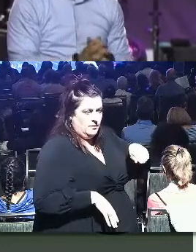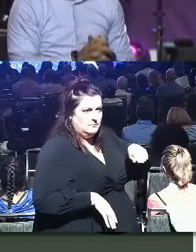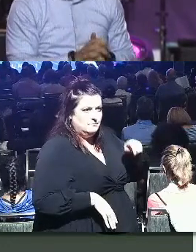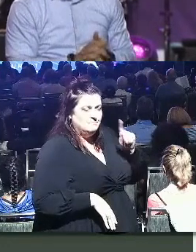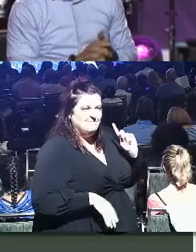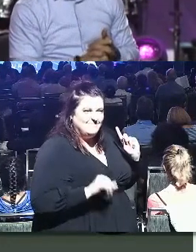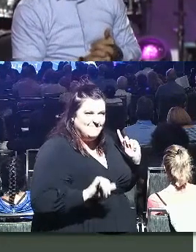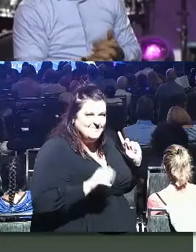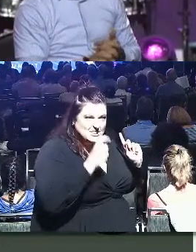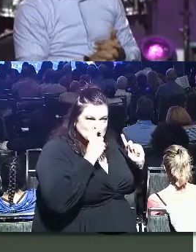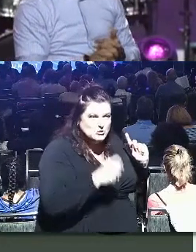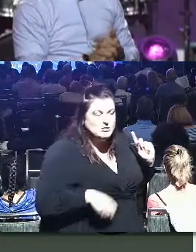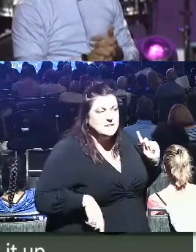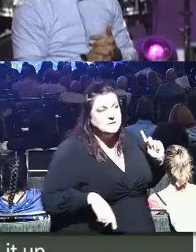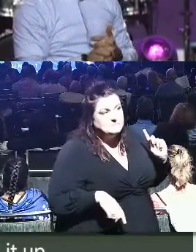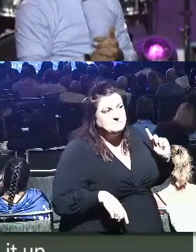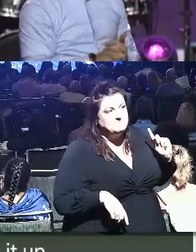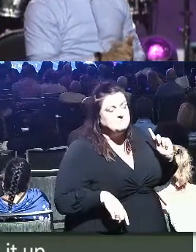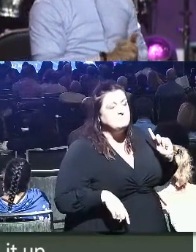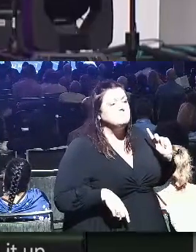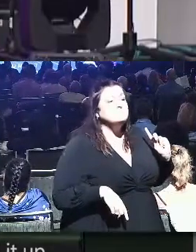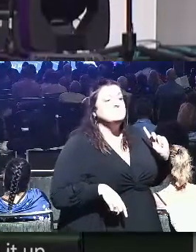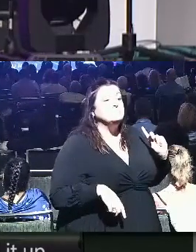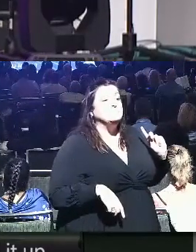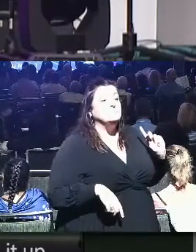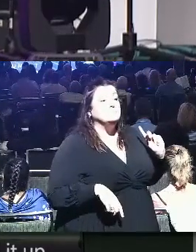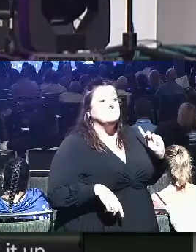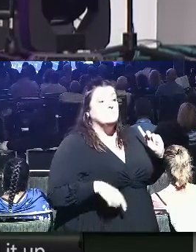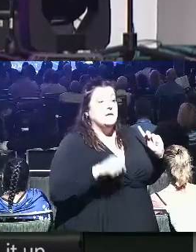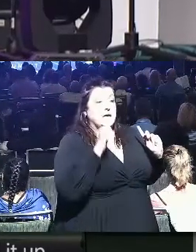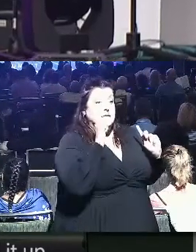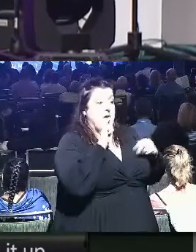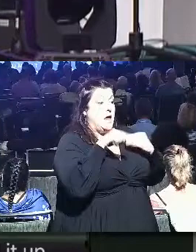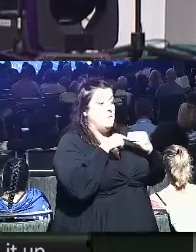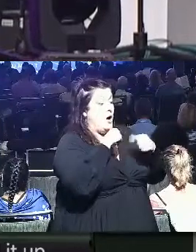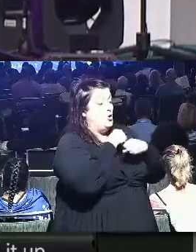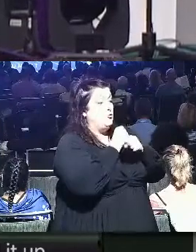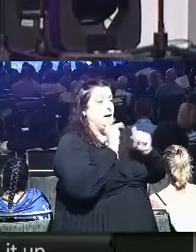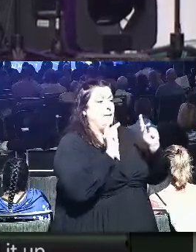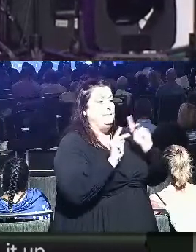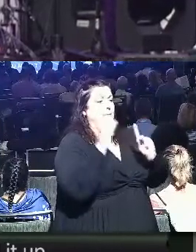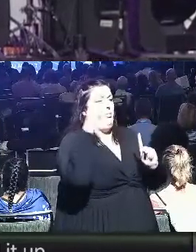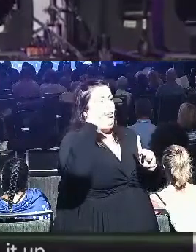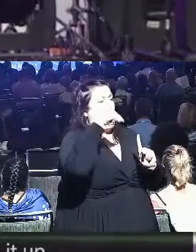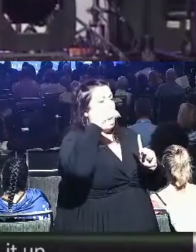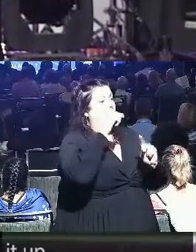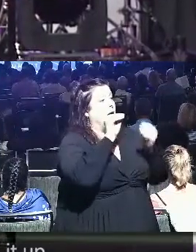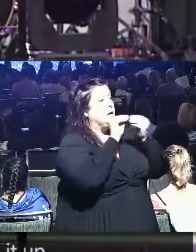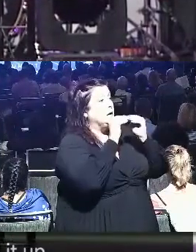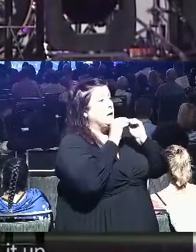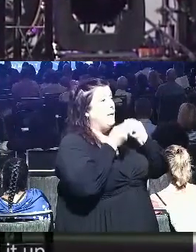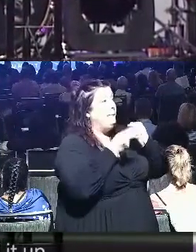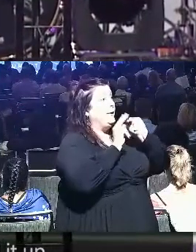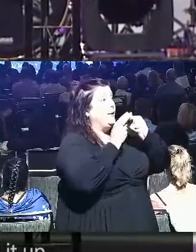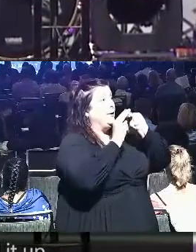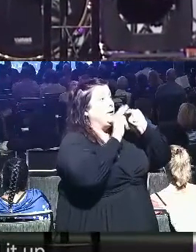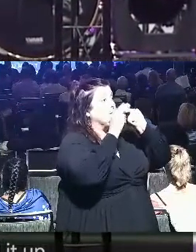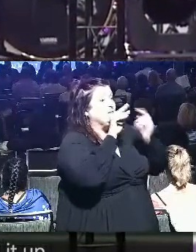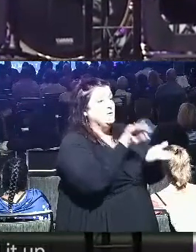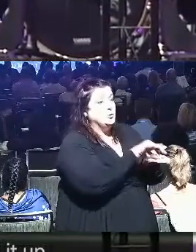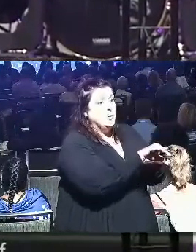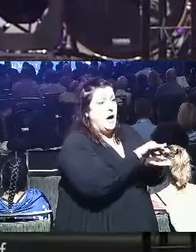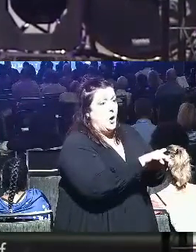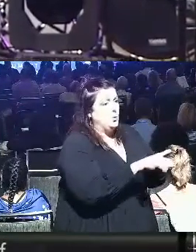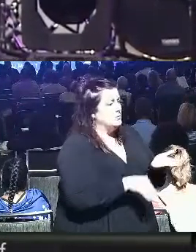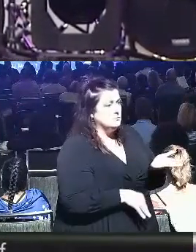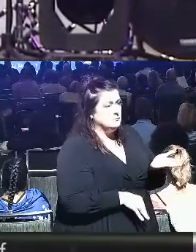interesting? This isn't about creating just a population base of numbers of people we can count, brothers and